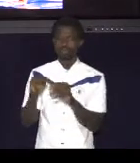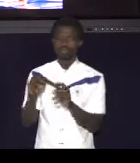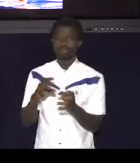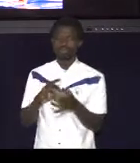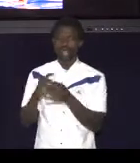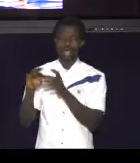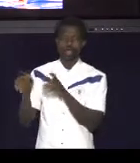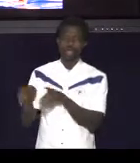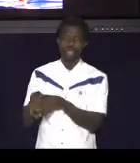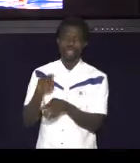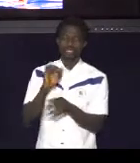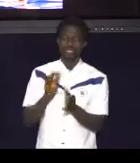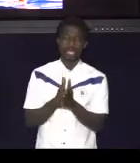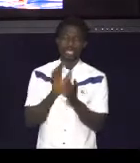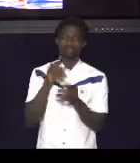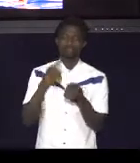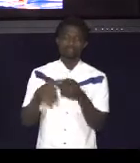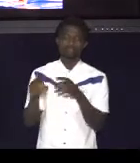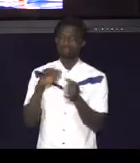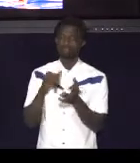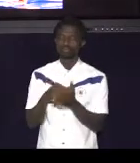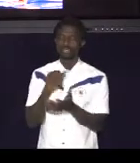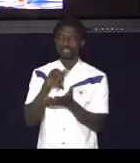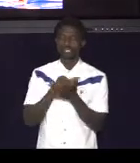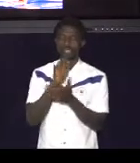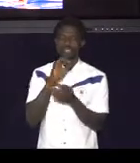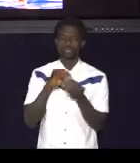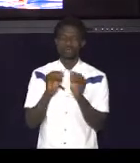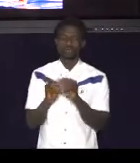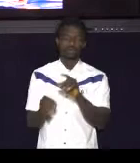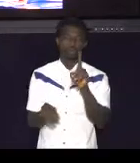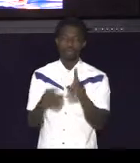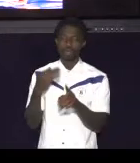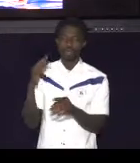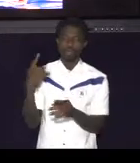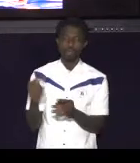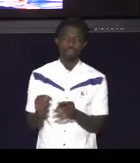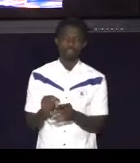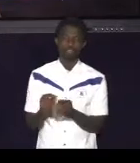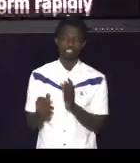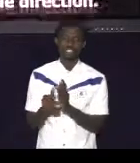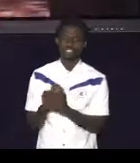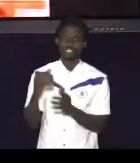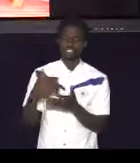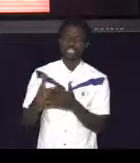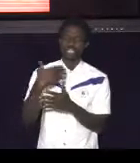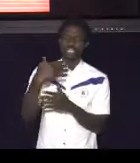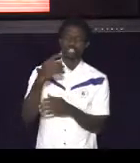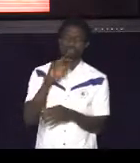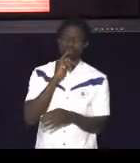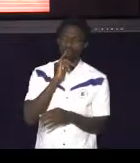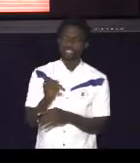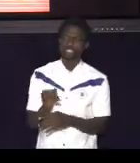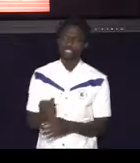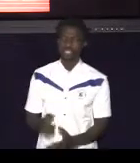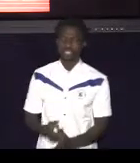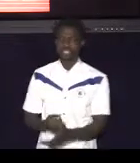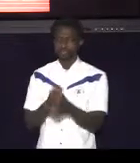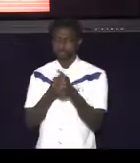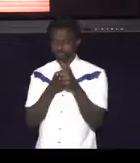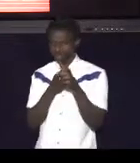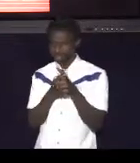along as I asked you to perform. So that's one of the skills. Next one is